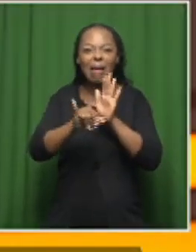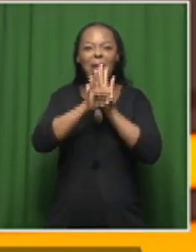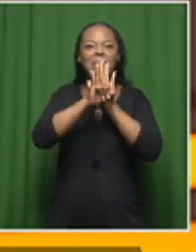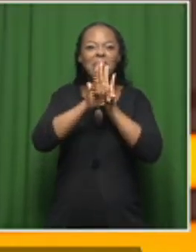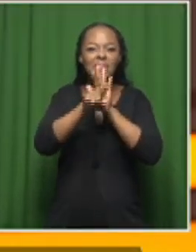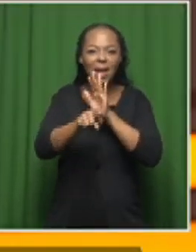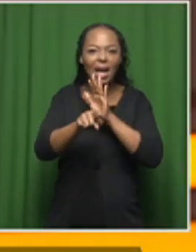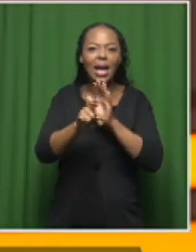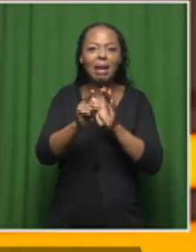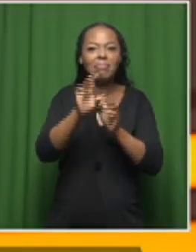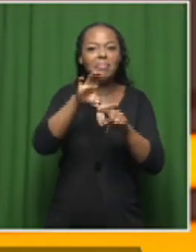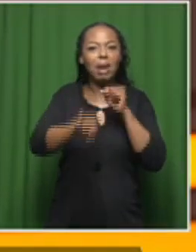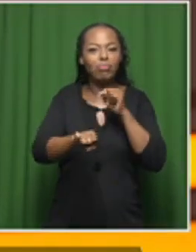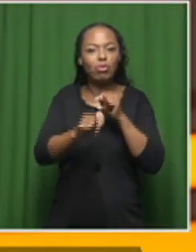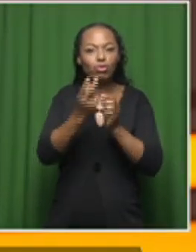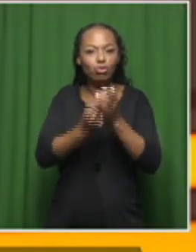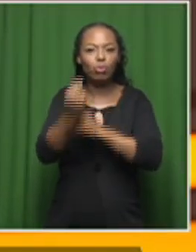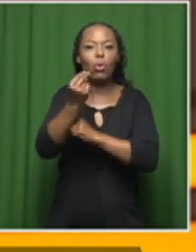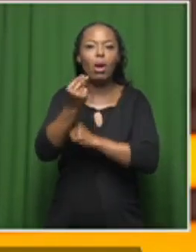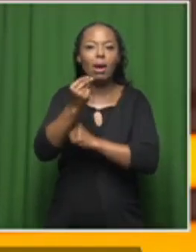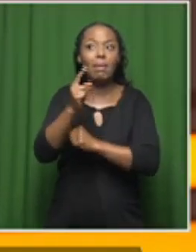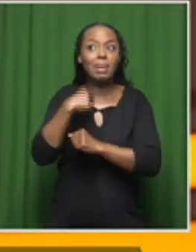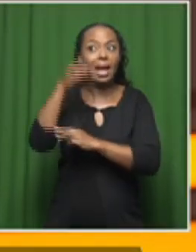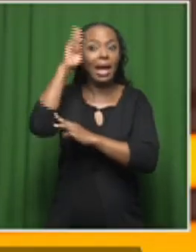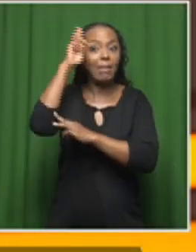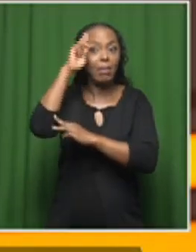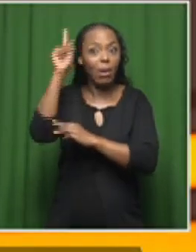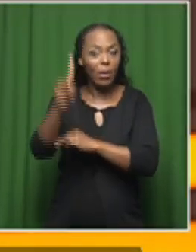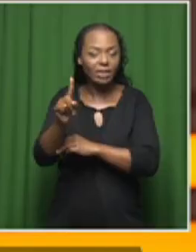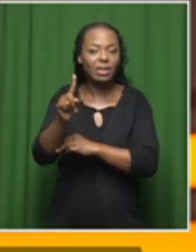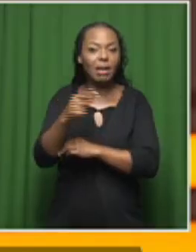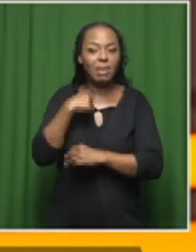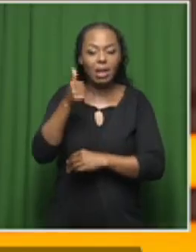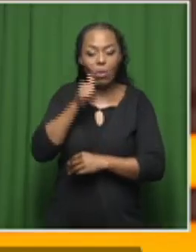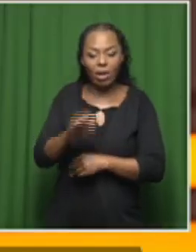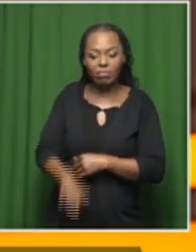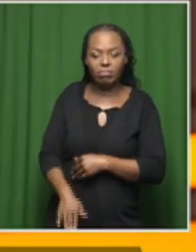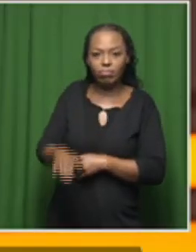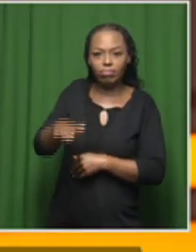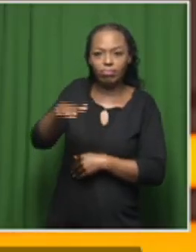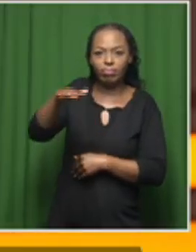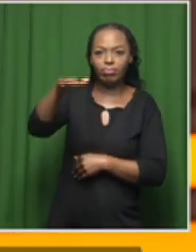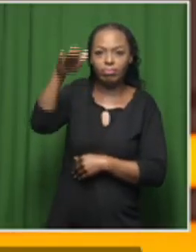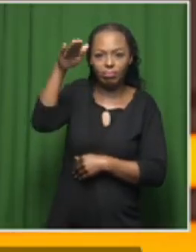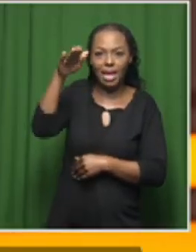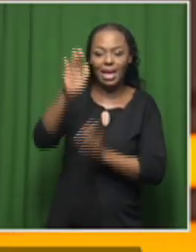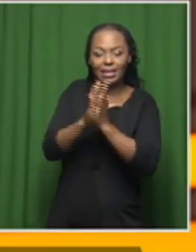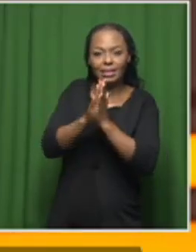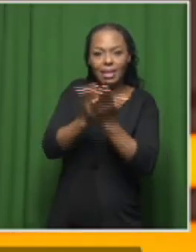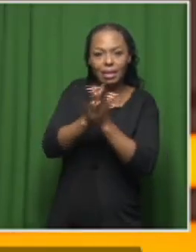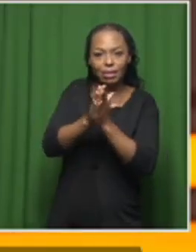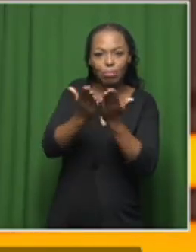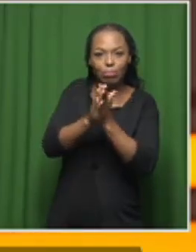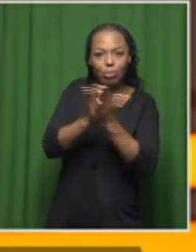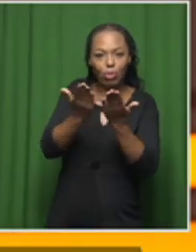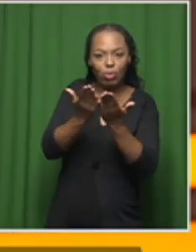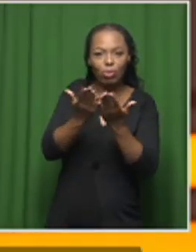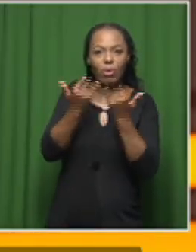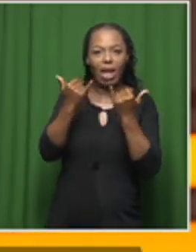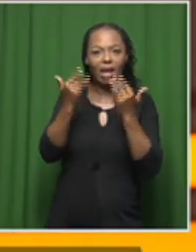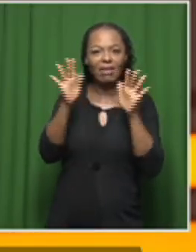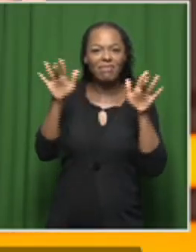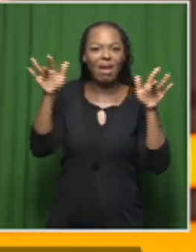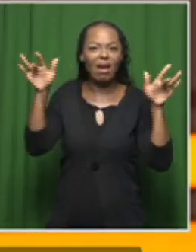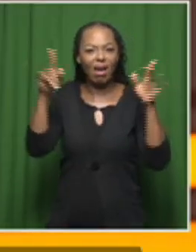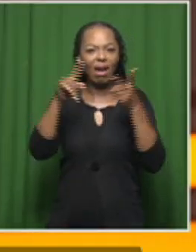the tombs. And I still remember as a child, you know, the textbooks with the pharaohs and the gold